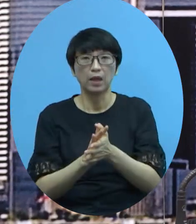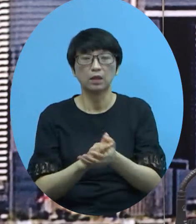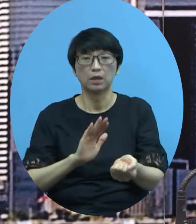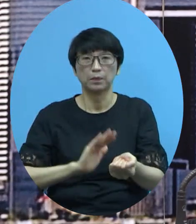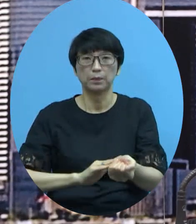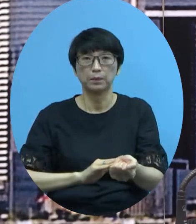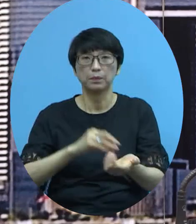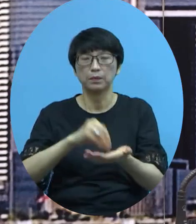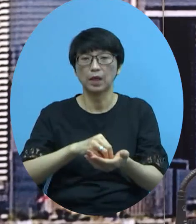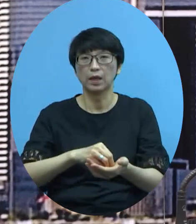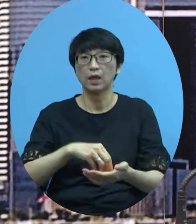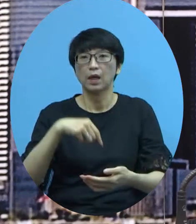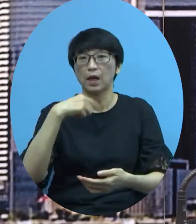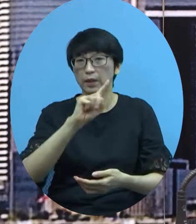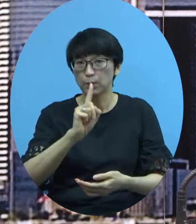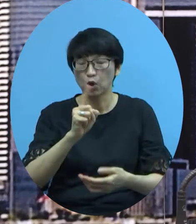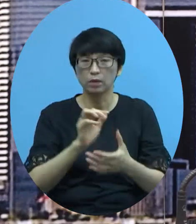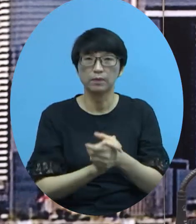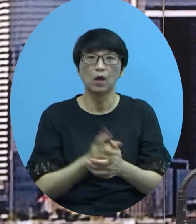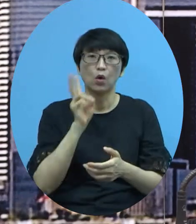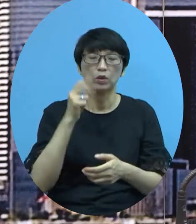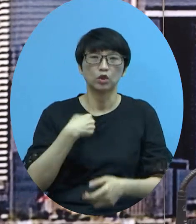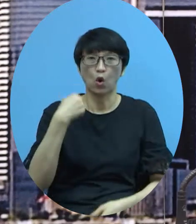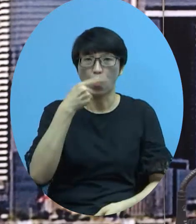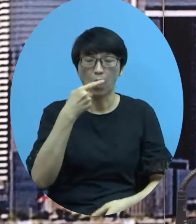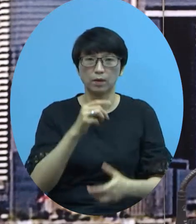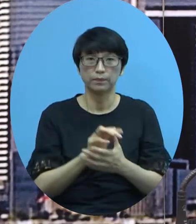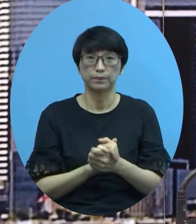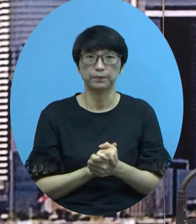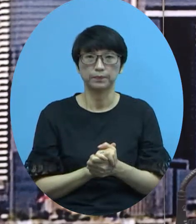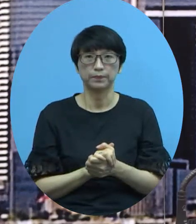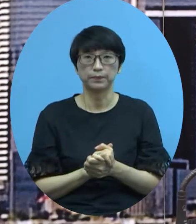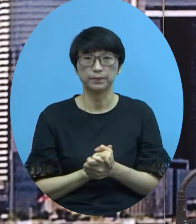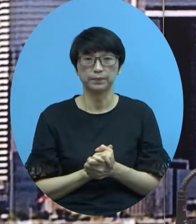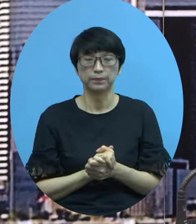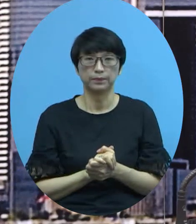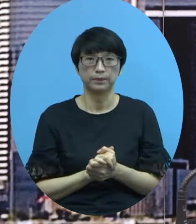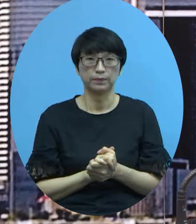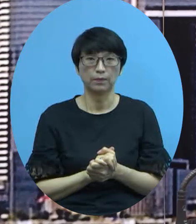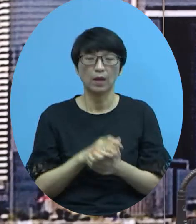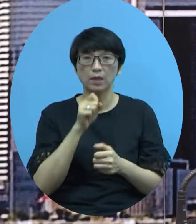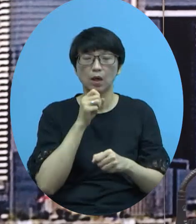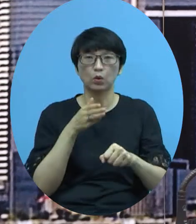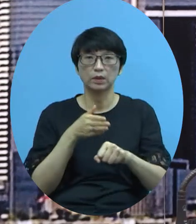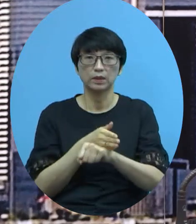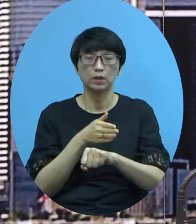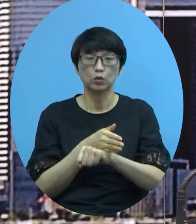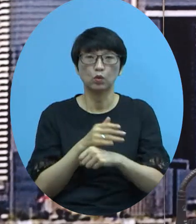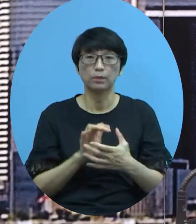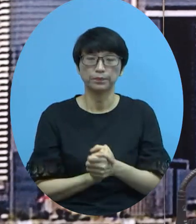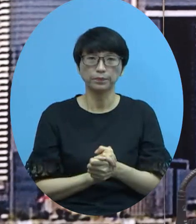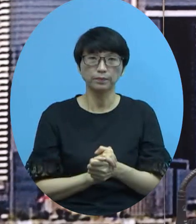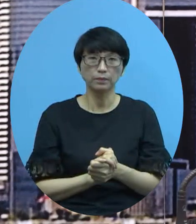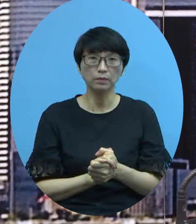Yes, as I have said, there have been over 4,000 tests cumulatively referred by the